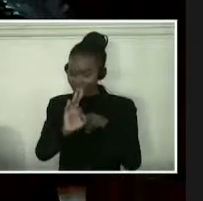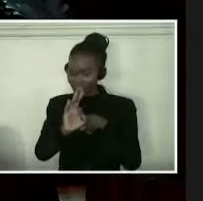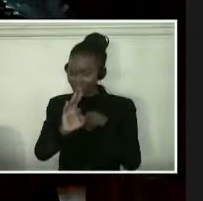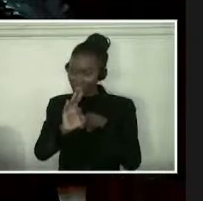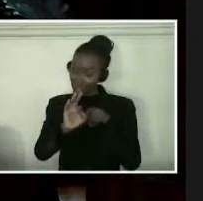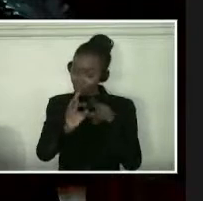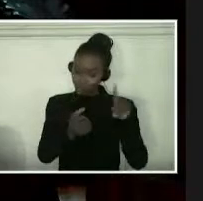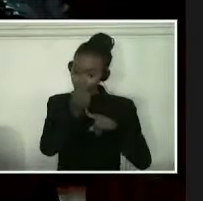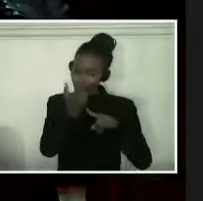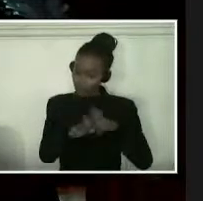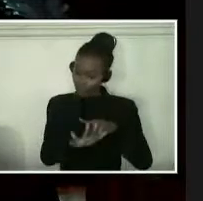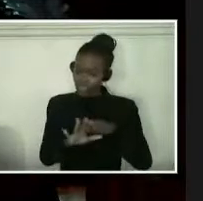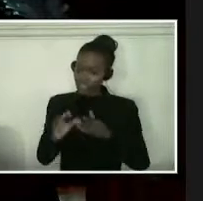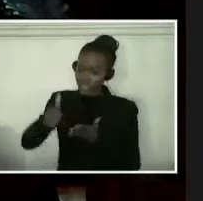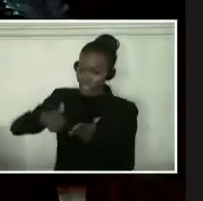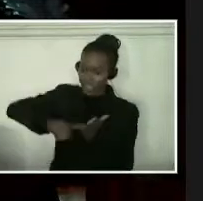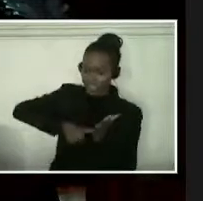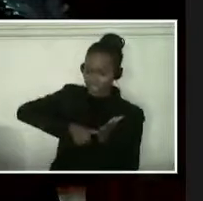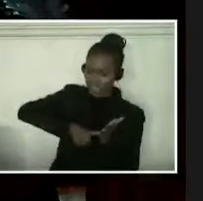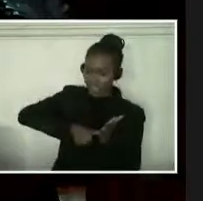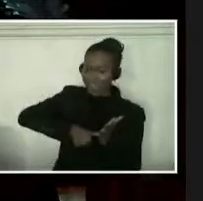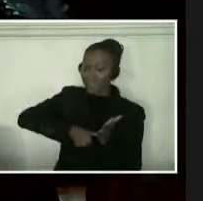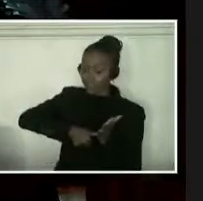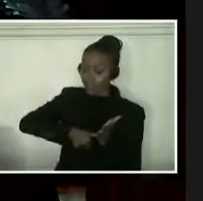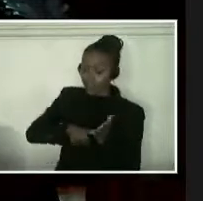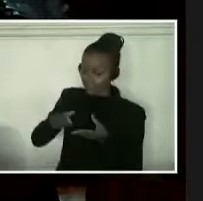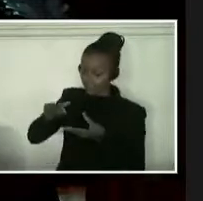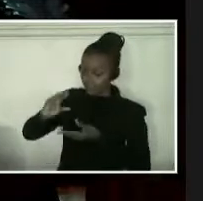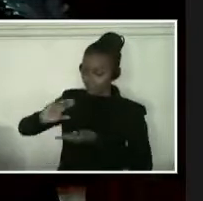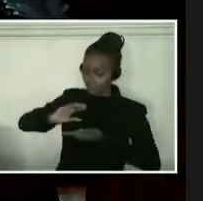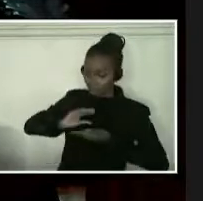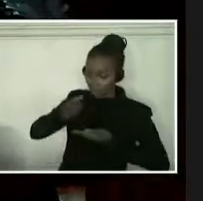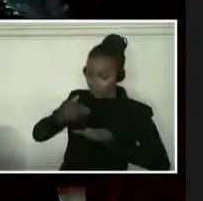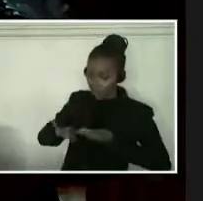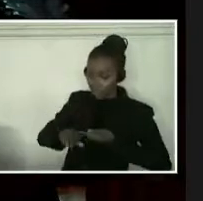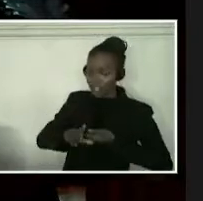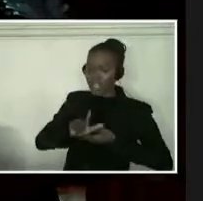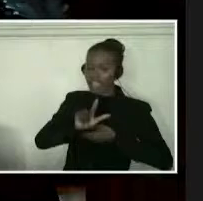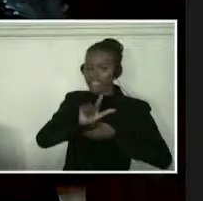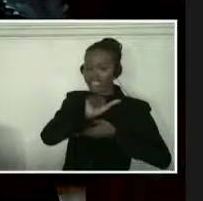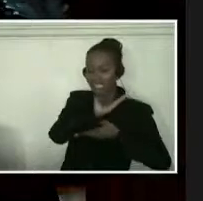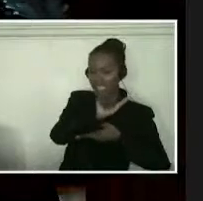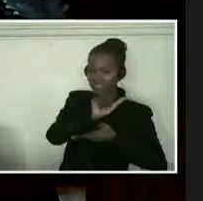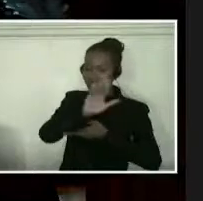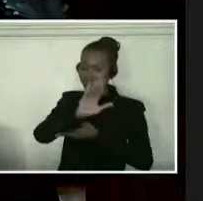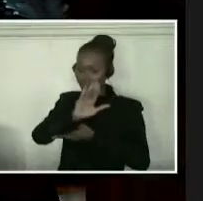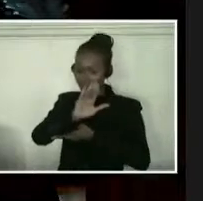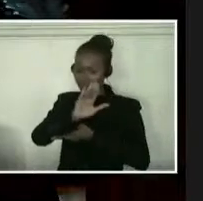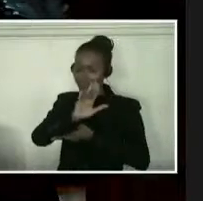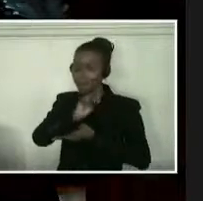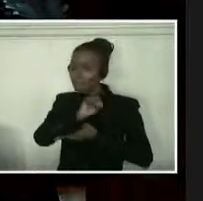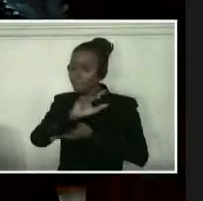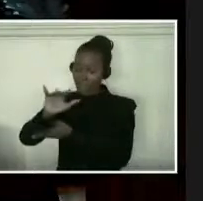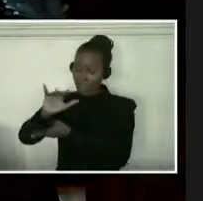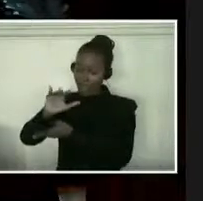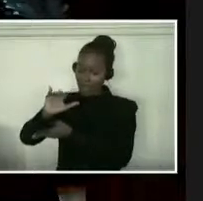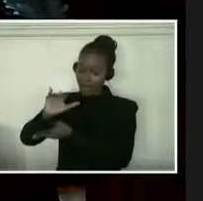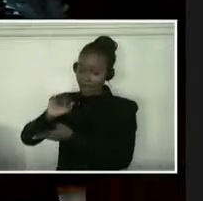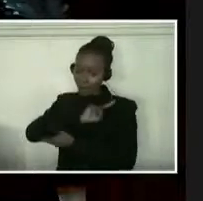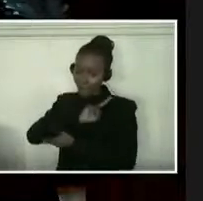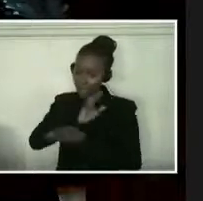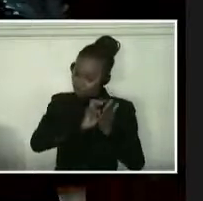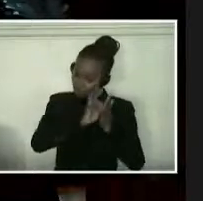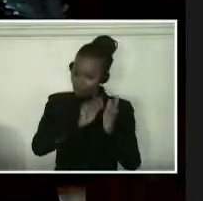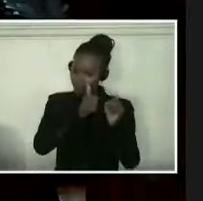national government to the value of 65 million for complying with the performance-based incentive system requirements this incentive